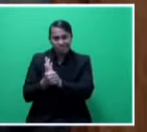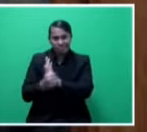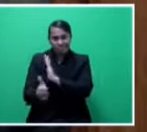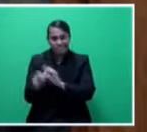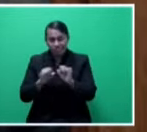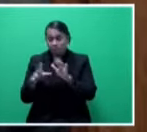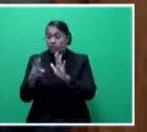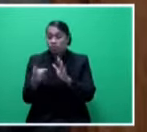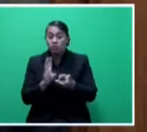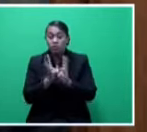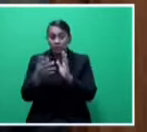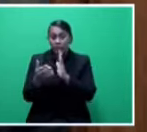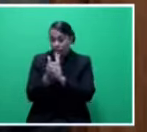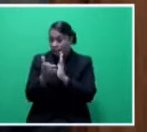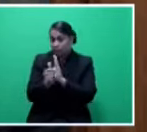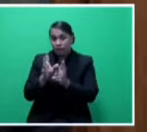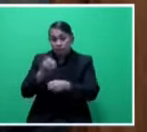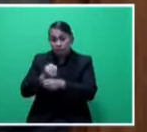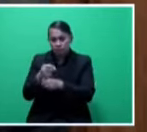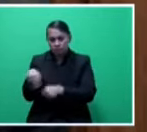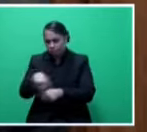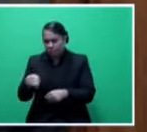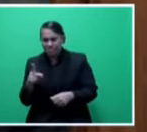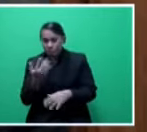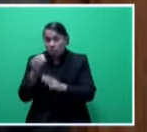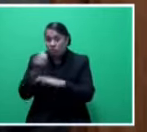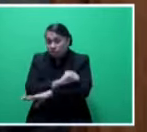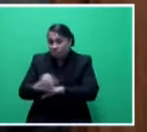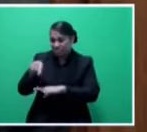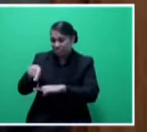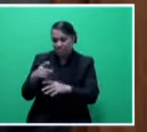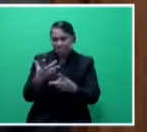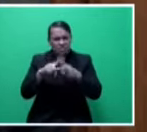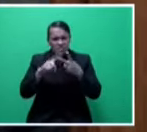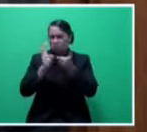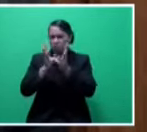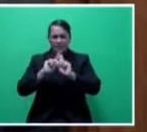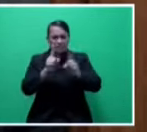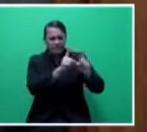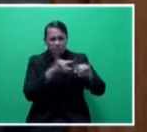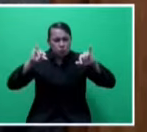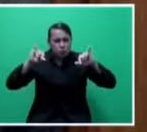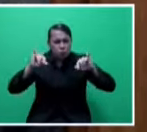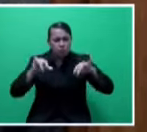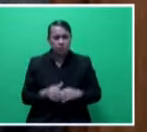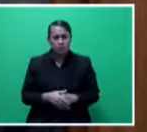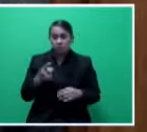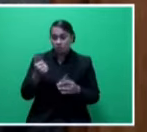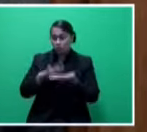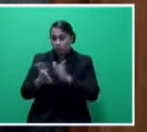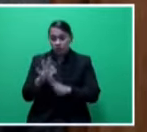of meteorology, hydrology, oceanography, emergency management, and coastal planning. Communities that benefit